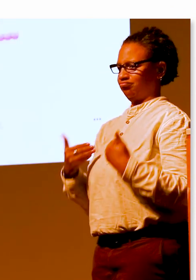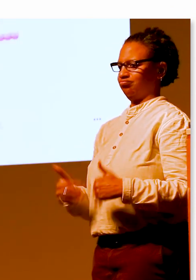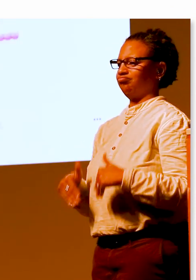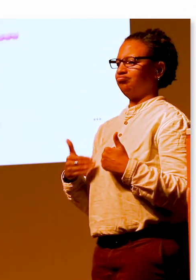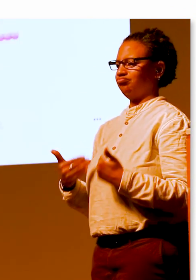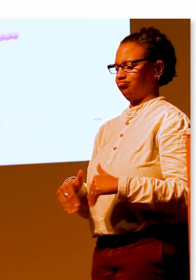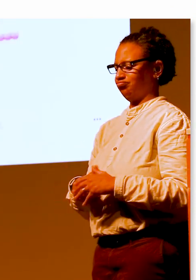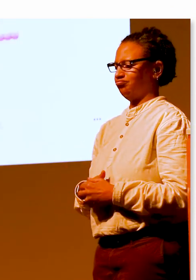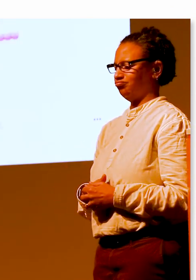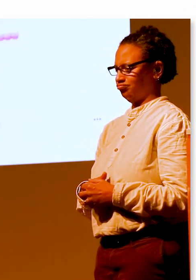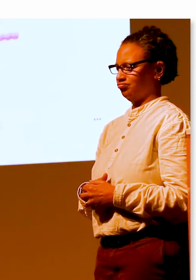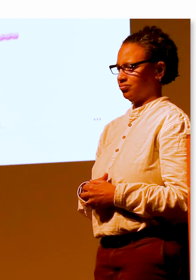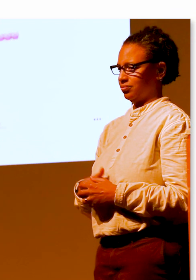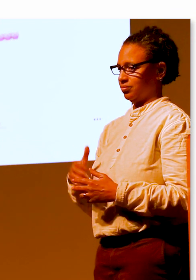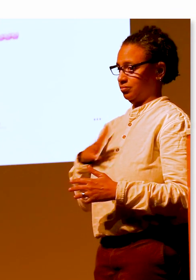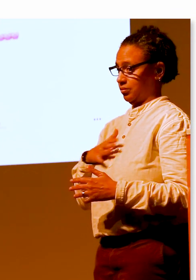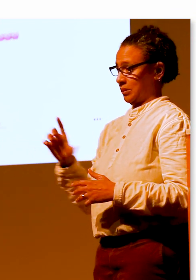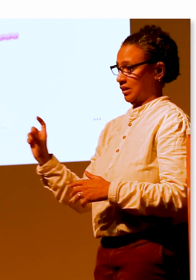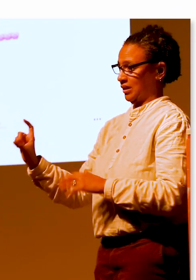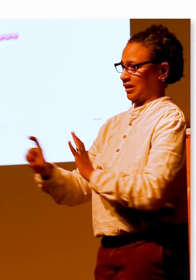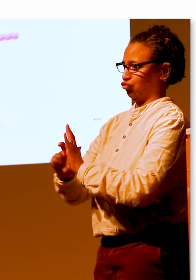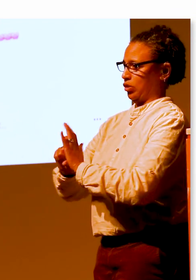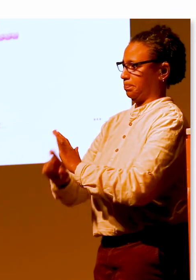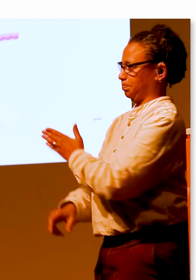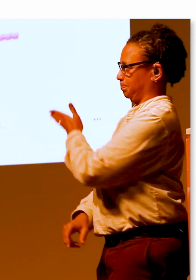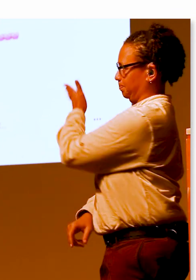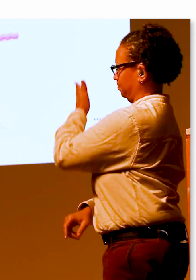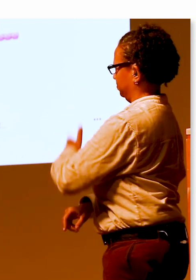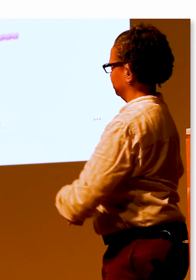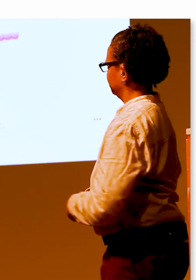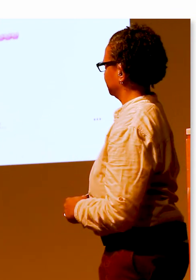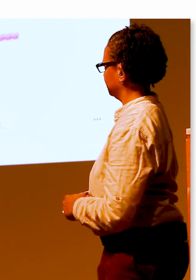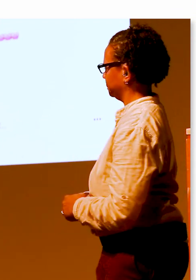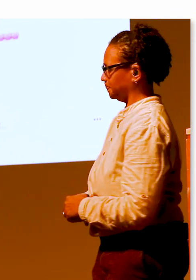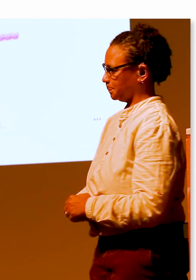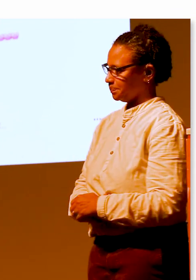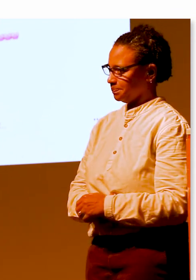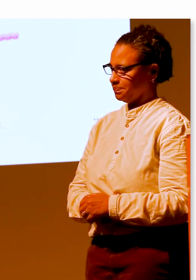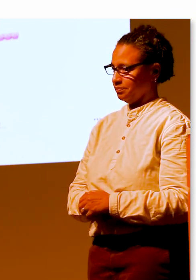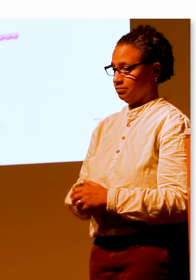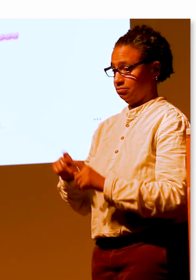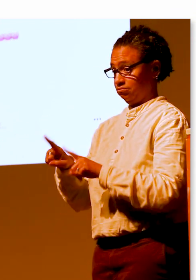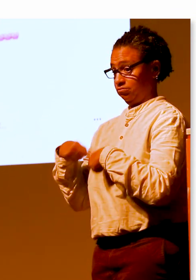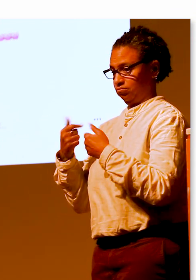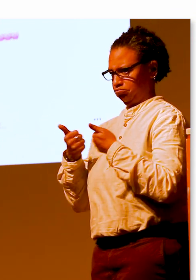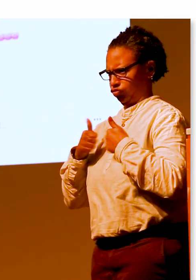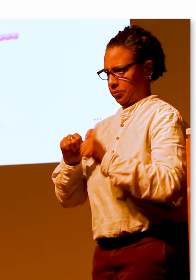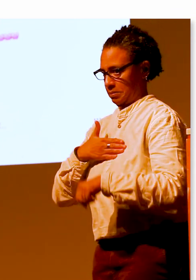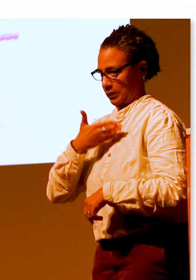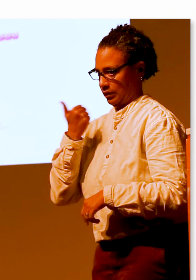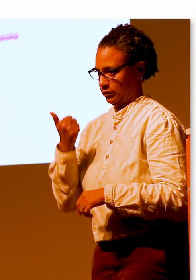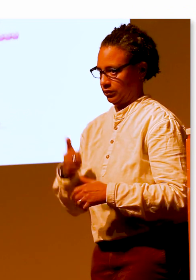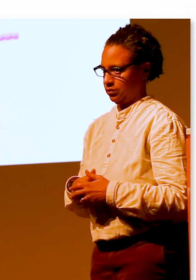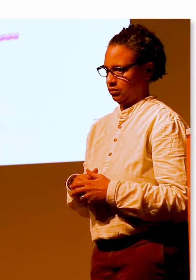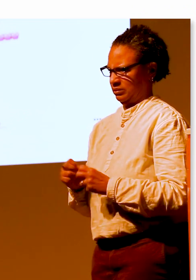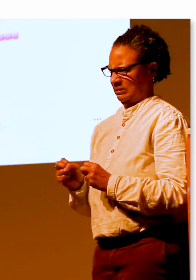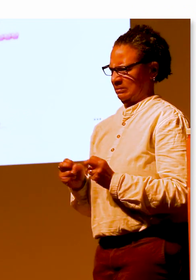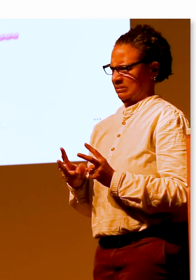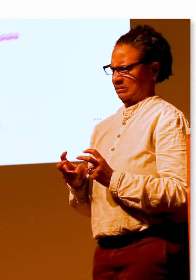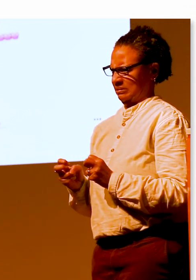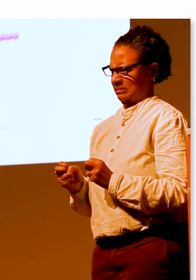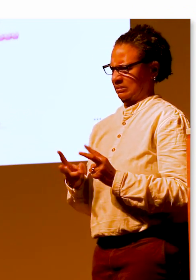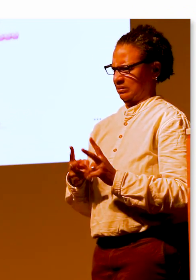On my Instagram, I've tried my hardest to make sure that I'm showing what it means to interact